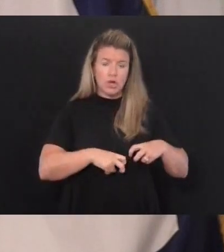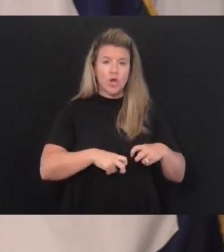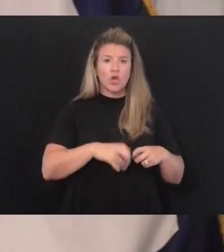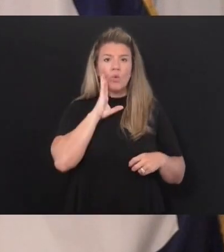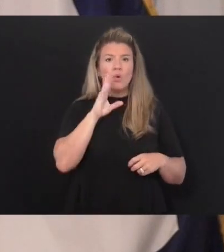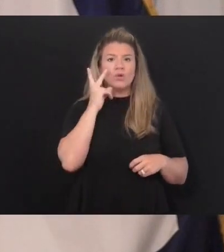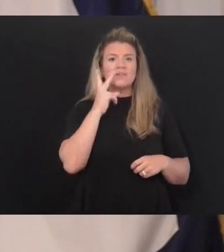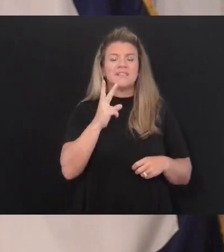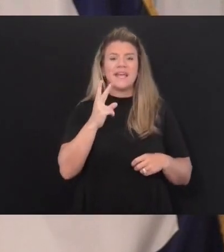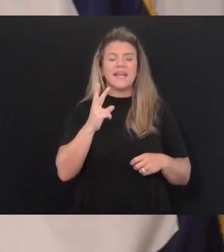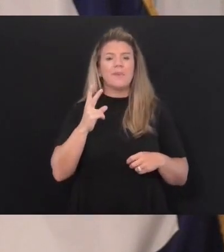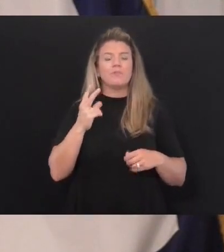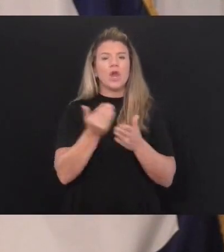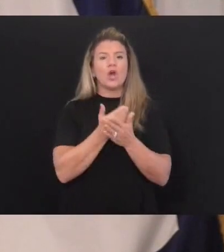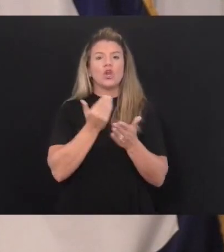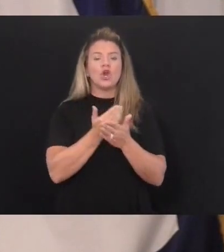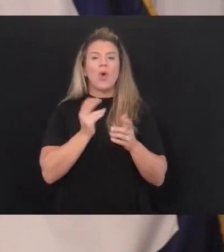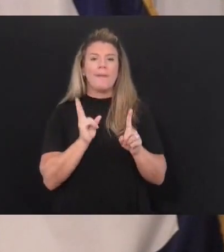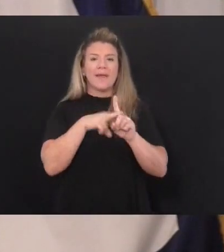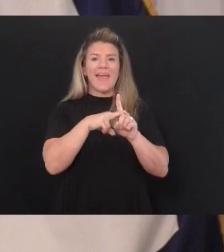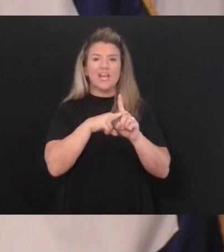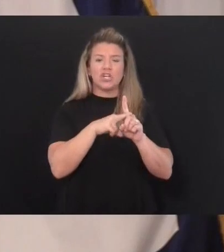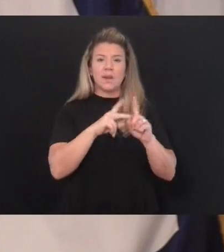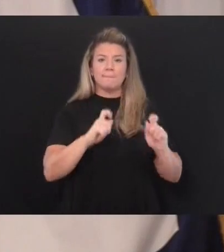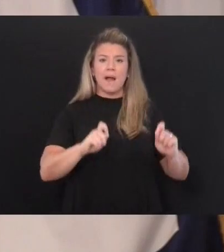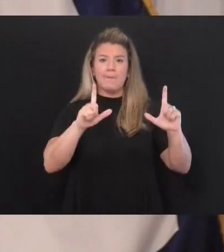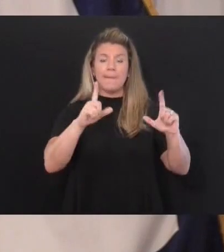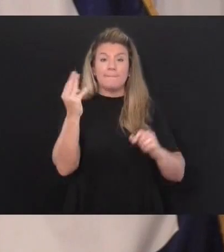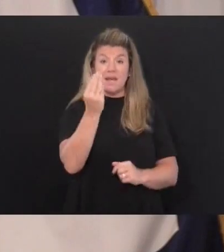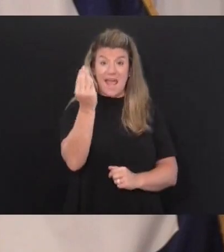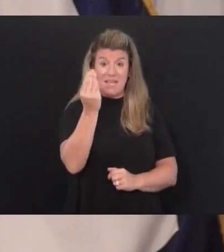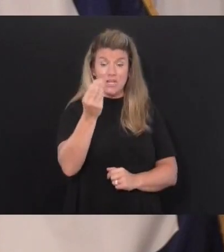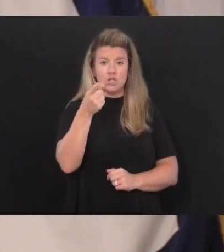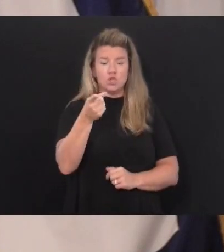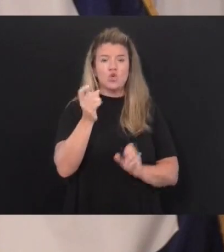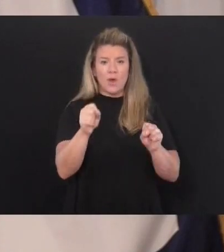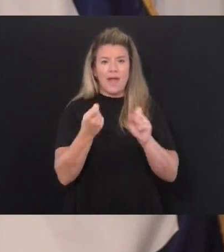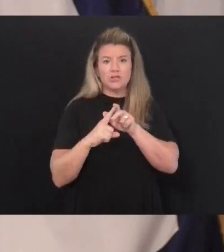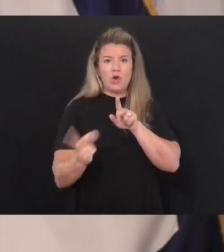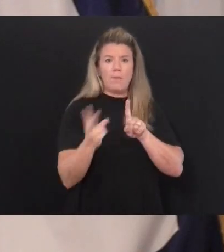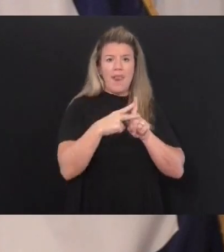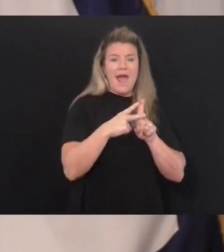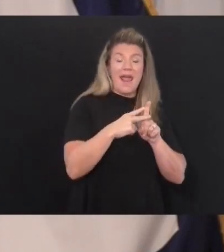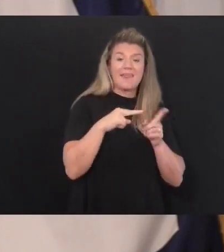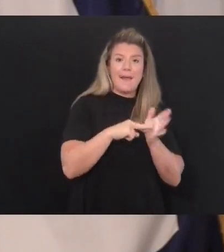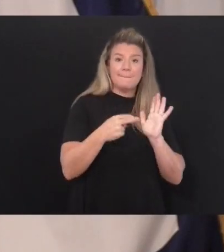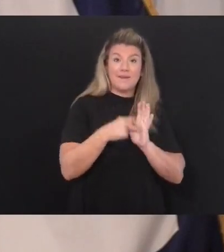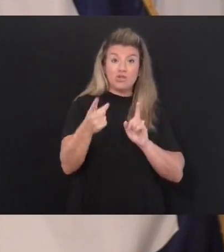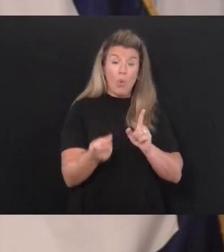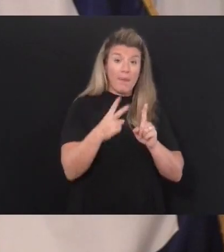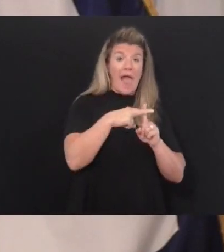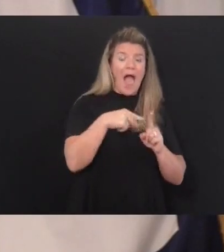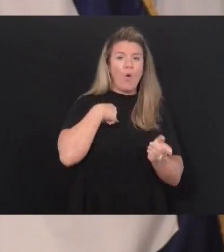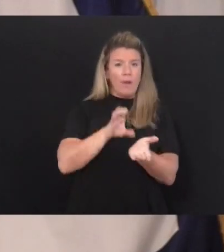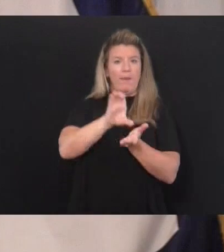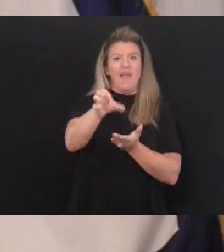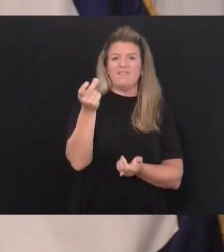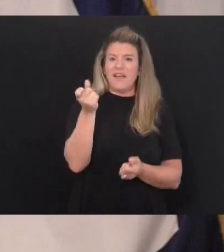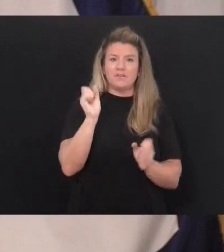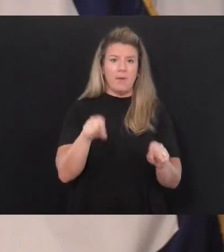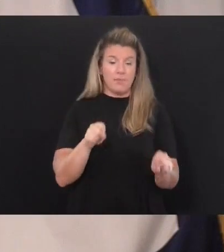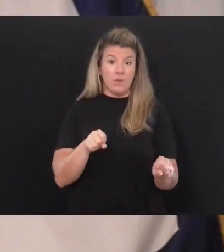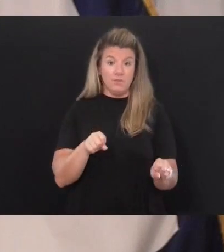and keep them in our thoughts and prayers and be very prayerful that some way, somehow, there won't continue